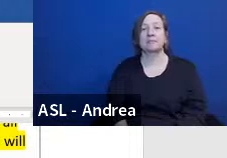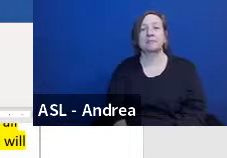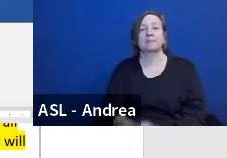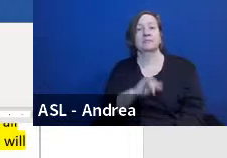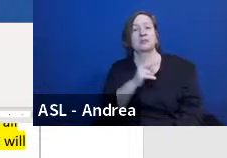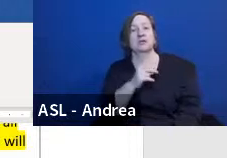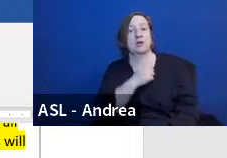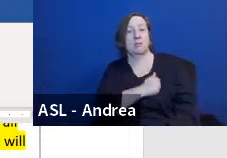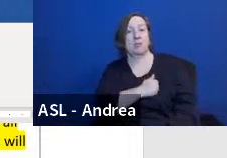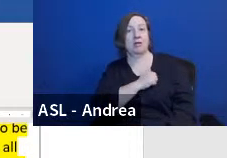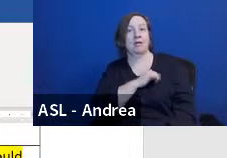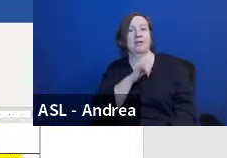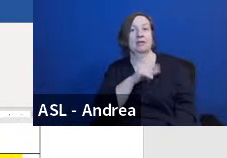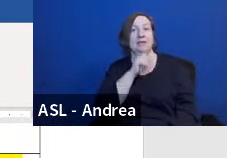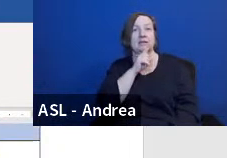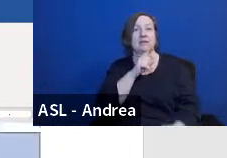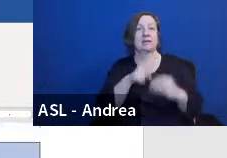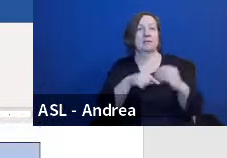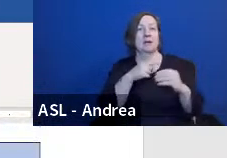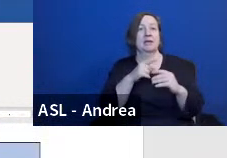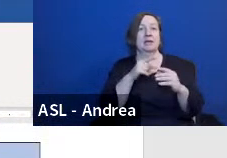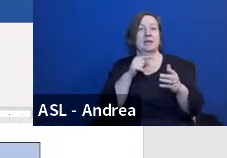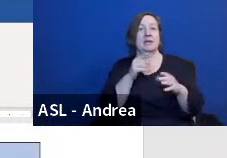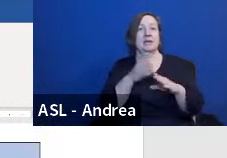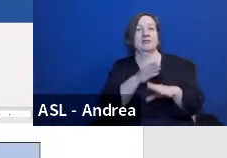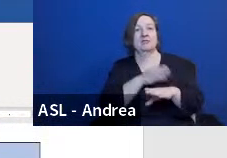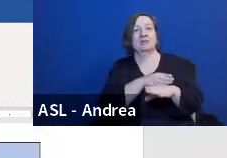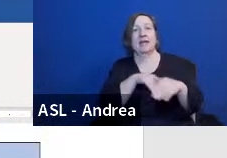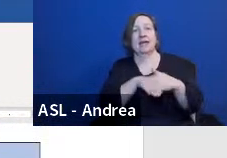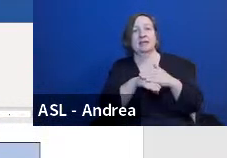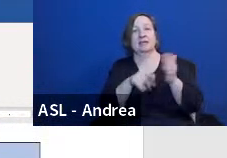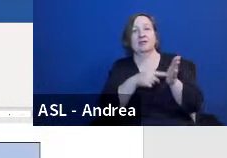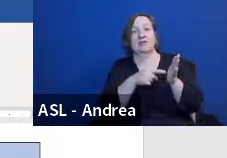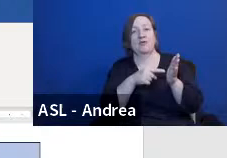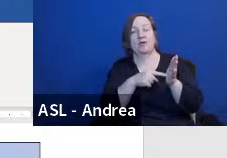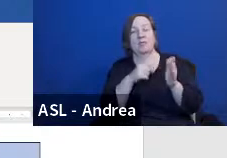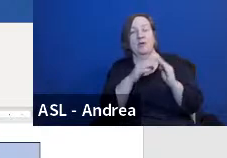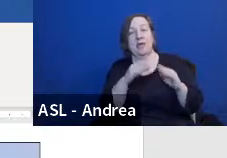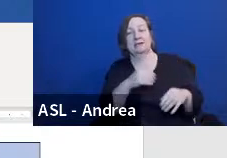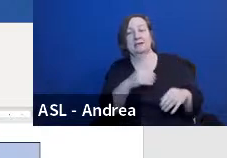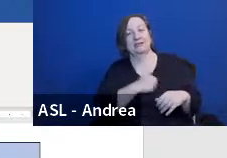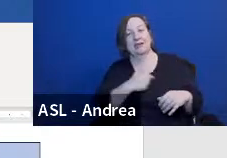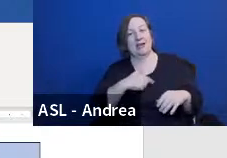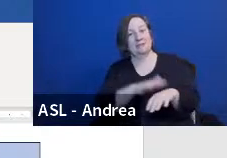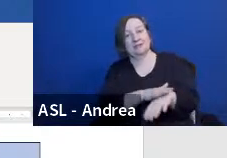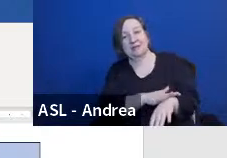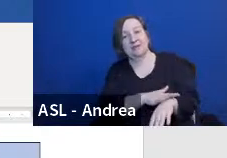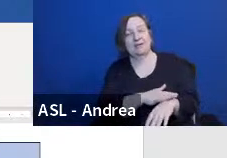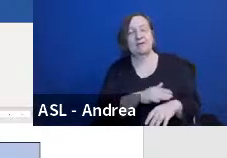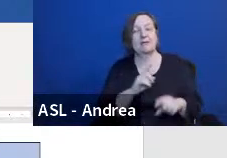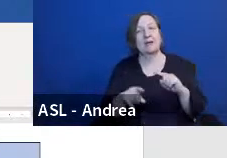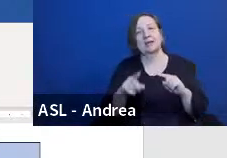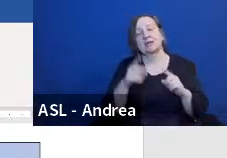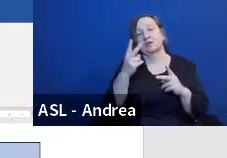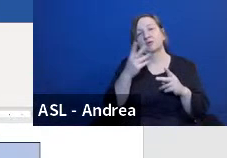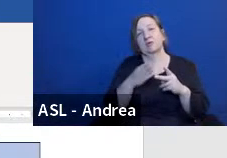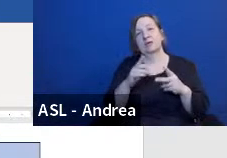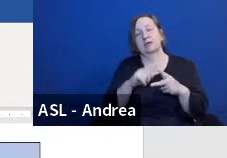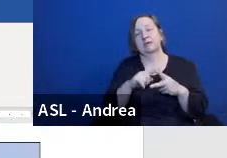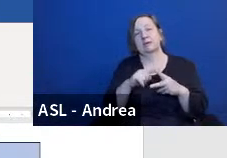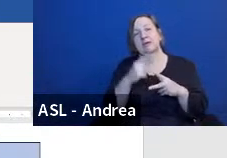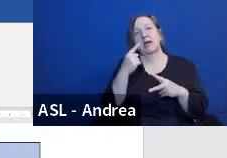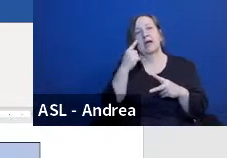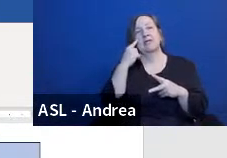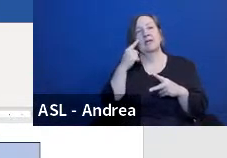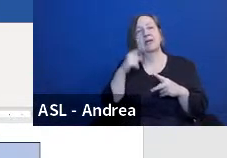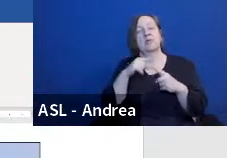Apologies. This is actually about the increased access to affordable housing. Sorry, I'm You're slow. Good. You're good. So two things. I think